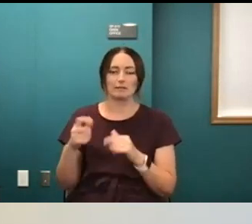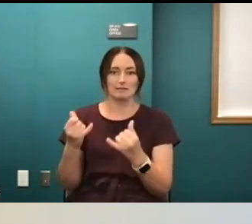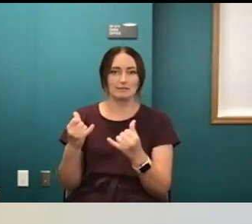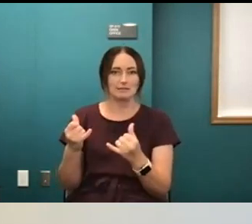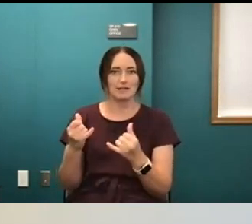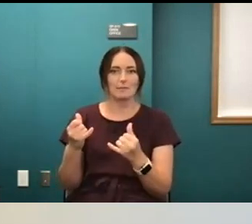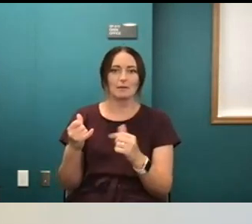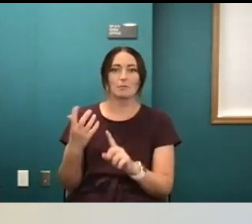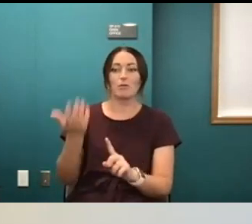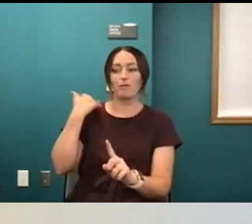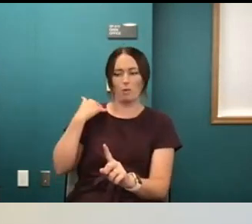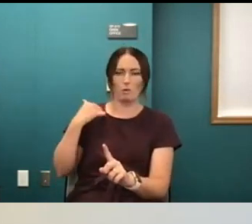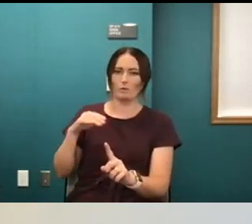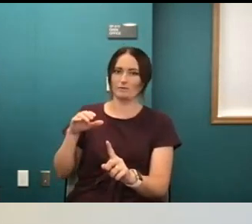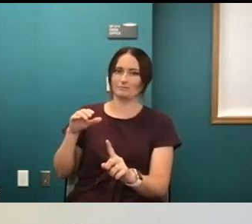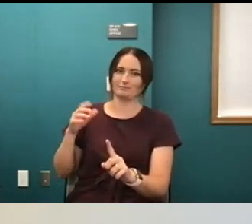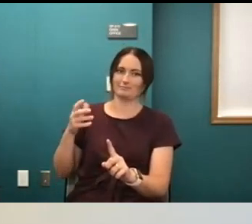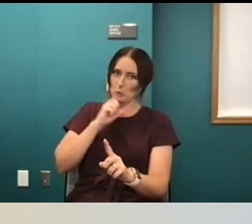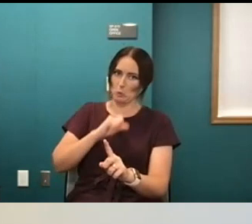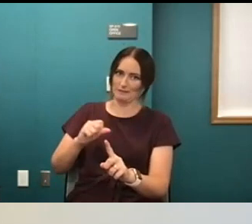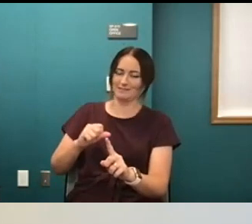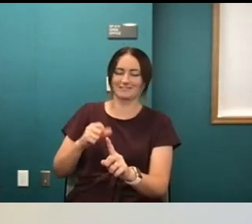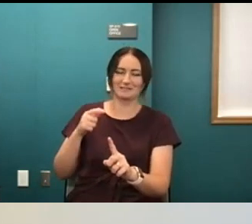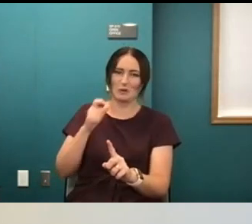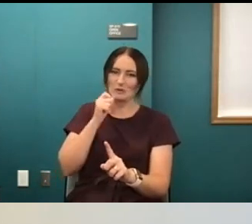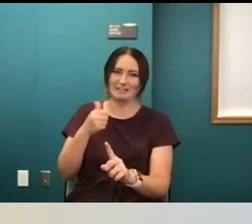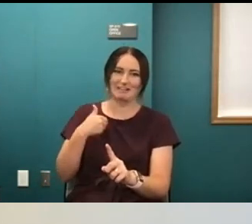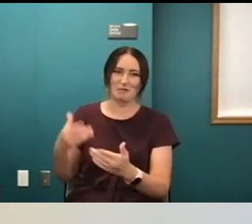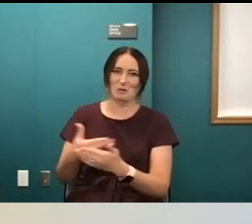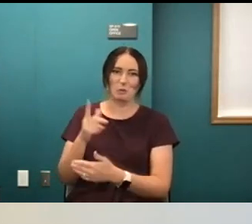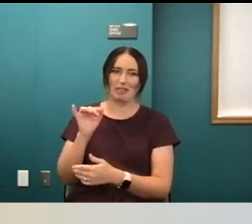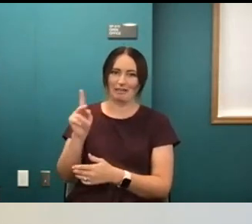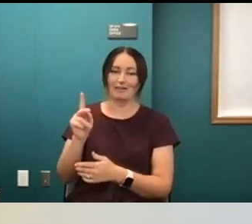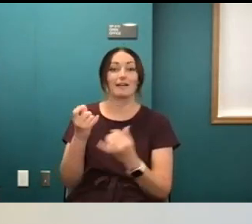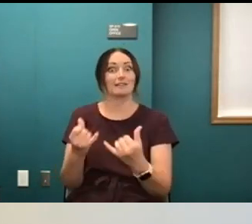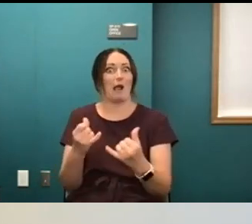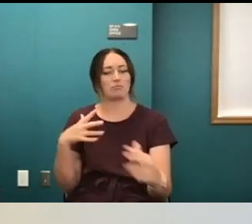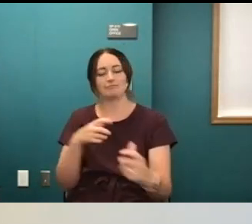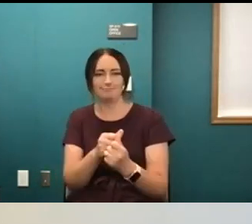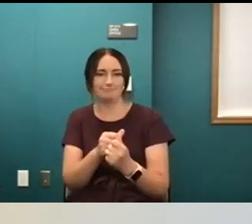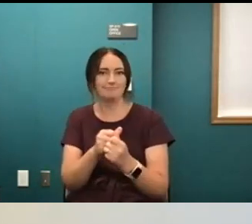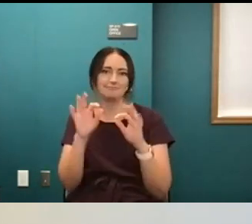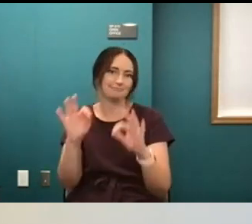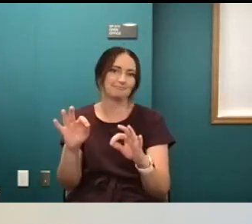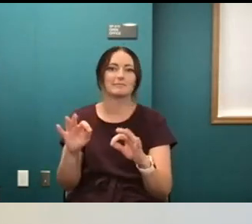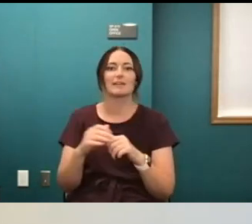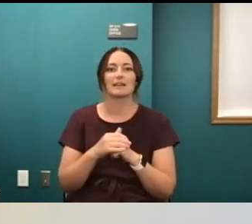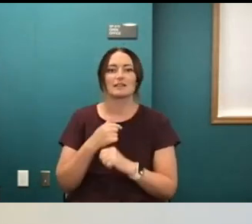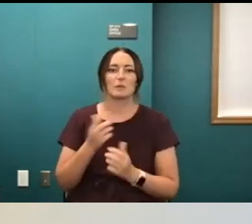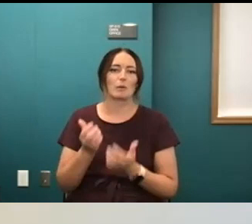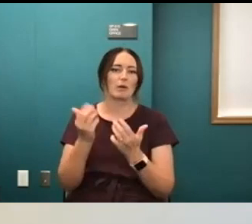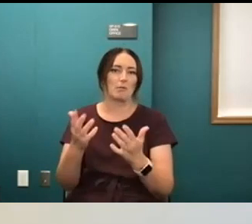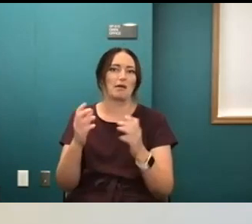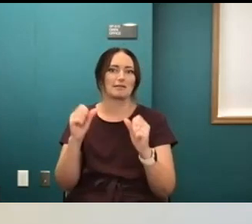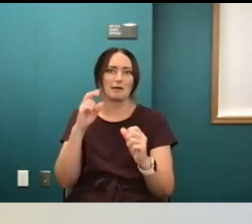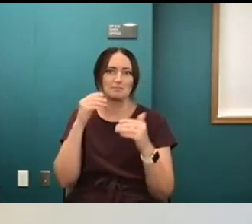outdated because at the time we made this, we didn't have the new link to the new Bridge store. It is available as of now. So I definitely recommend you check it out because